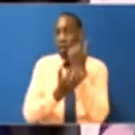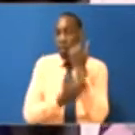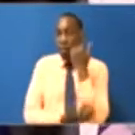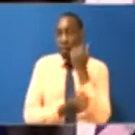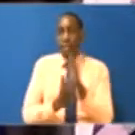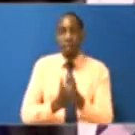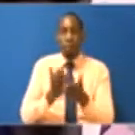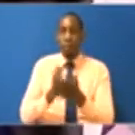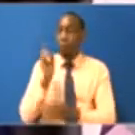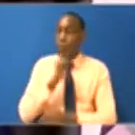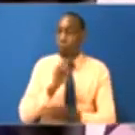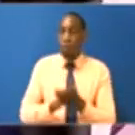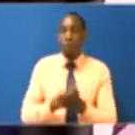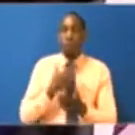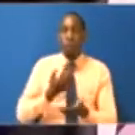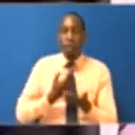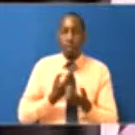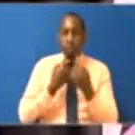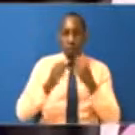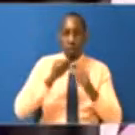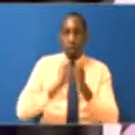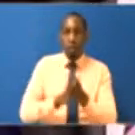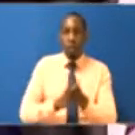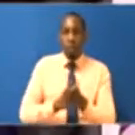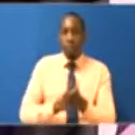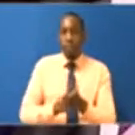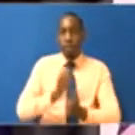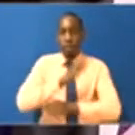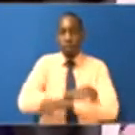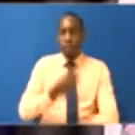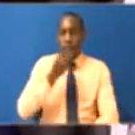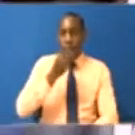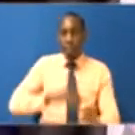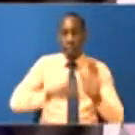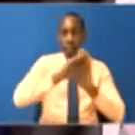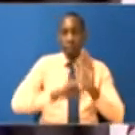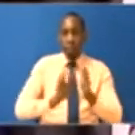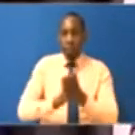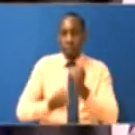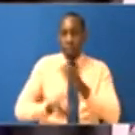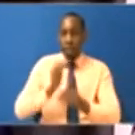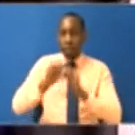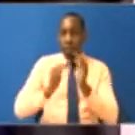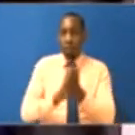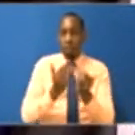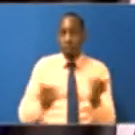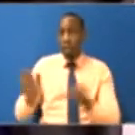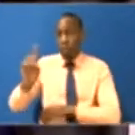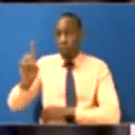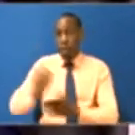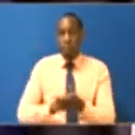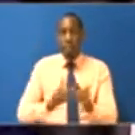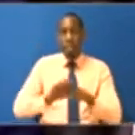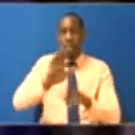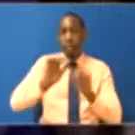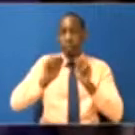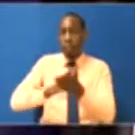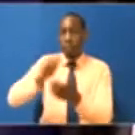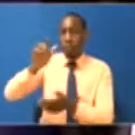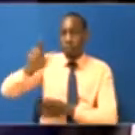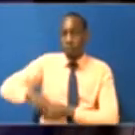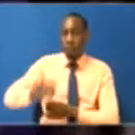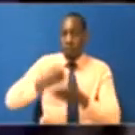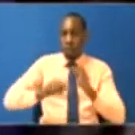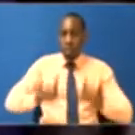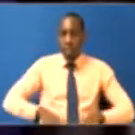i wanted to talk about the school feeding program that we're going to institute in nairobi for all our children that you know you know at least you'll be able to lower the cost of